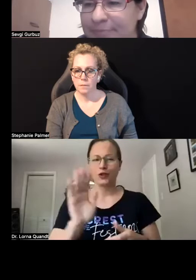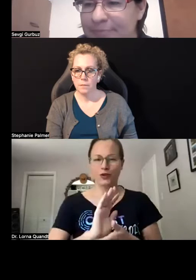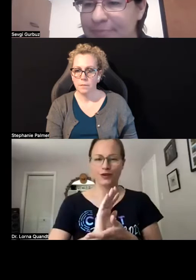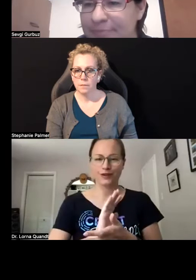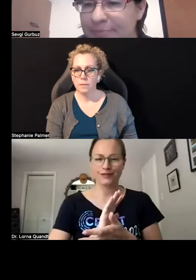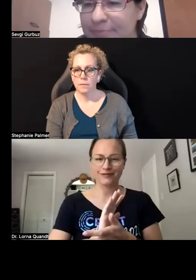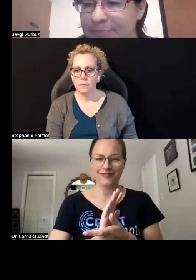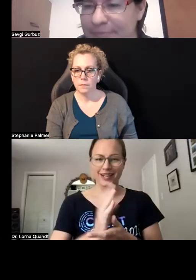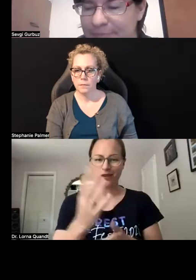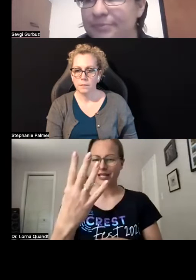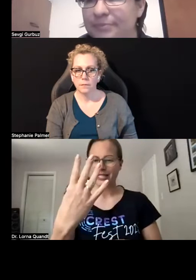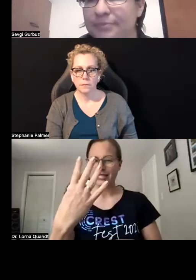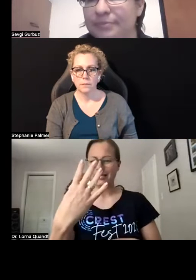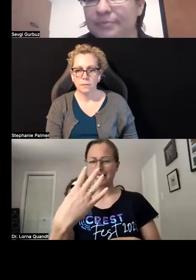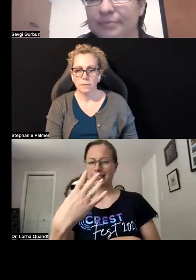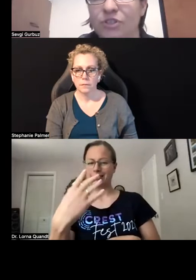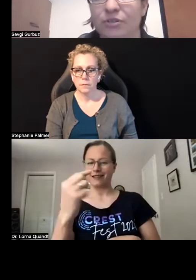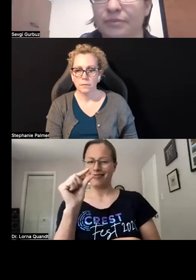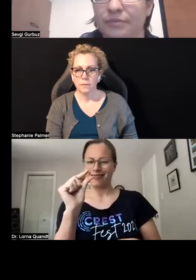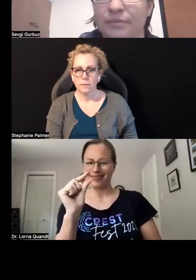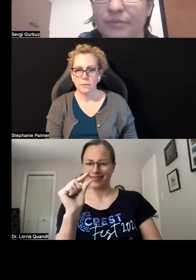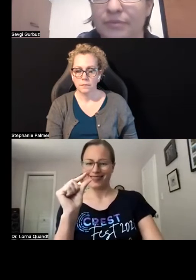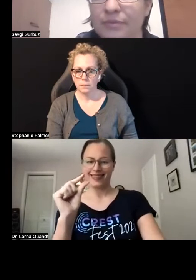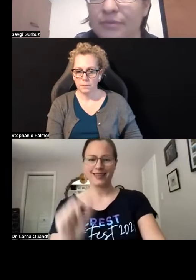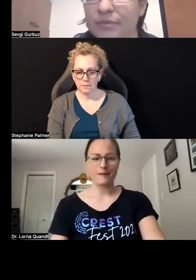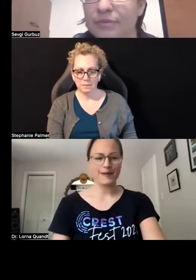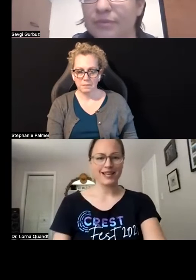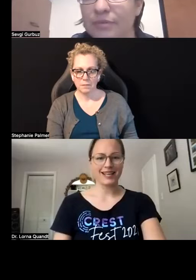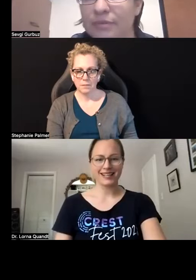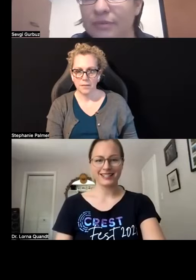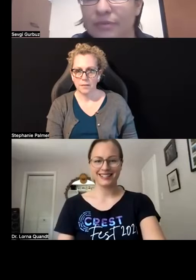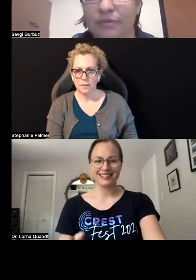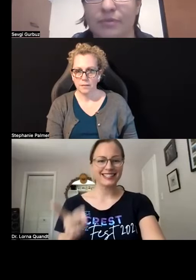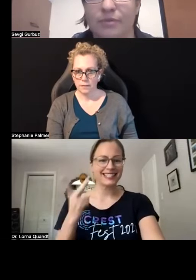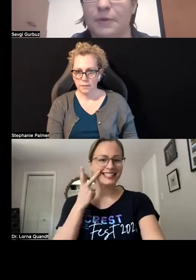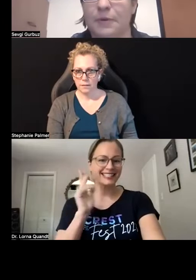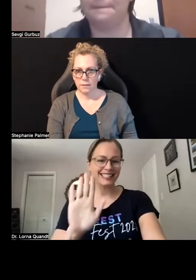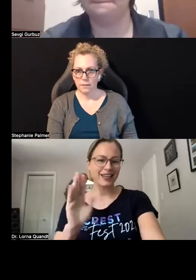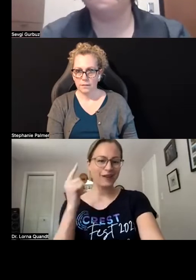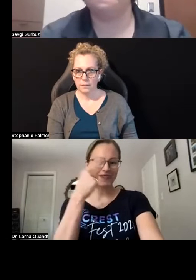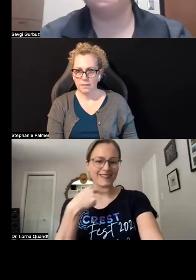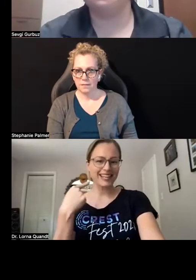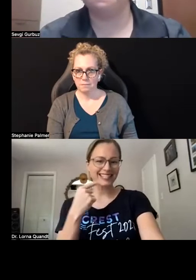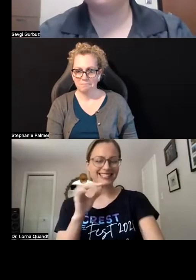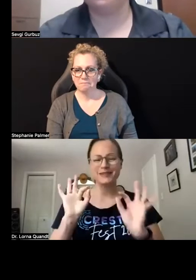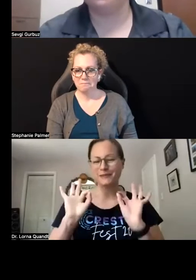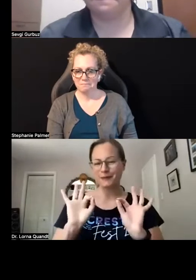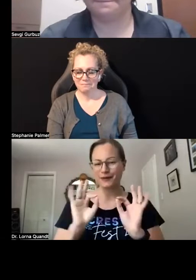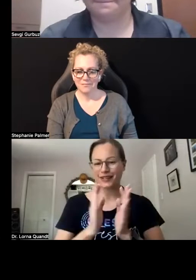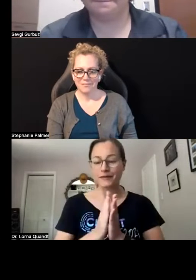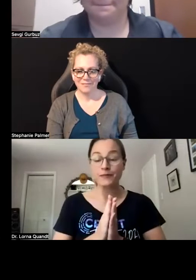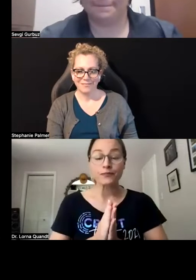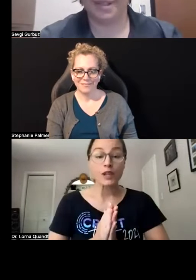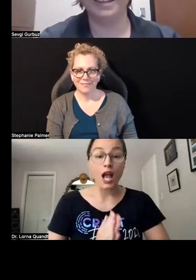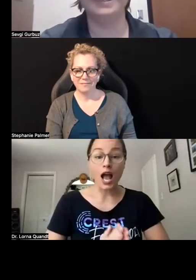Dr. Gurbuz, do you mind moving your video? If you can tilt just your camera down a little bit so we can see